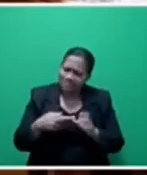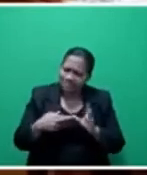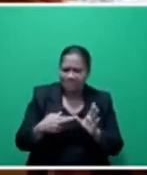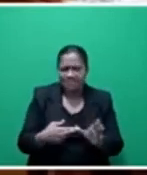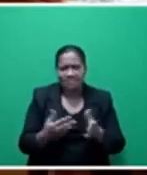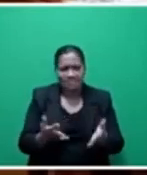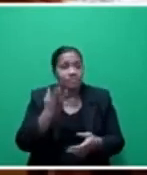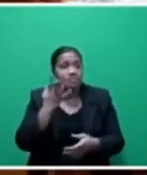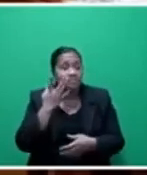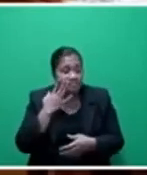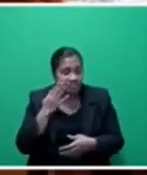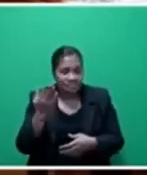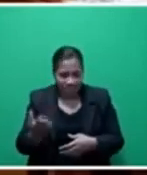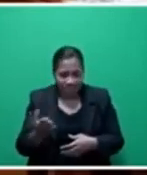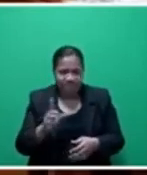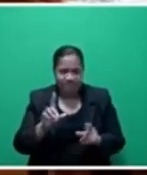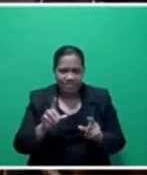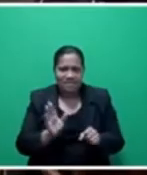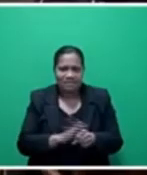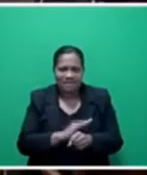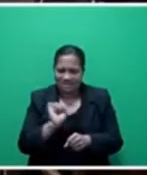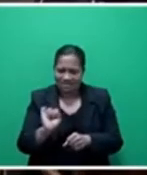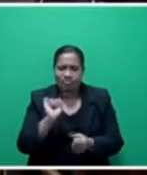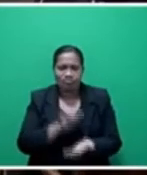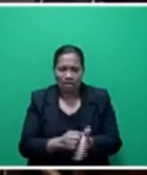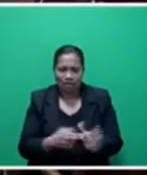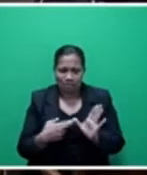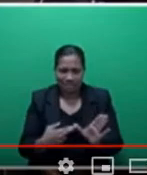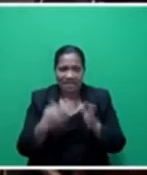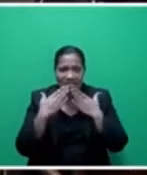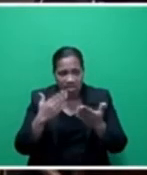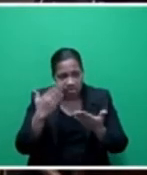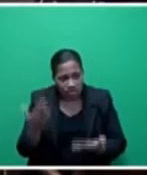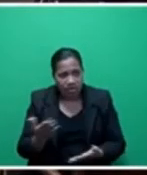when he's making his right of reply. Thank you, Honourable Speaker. Thank the